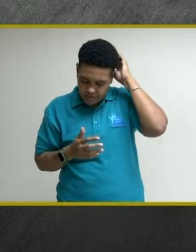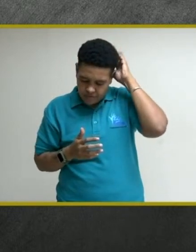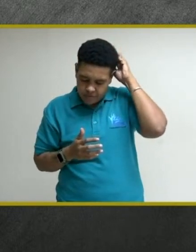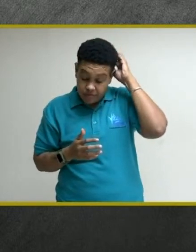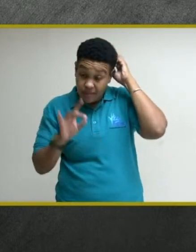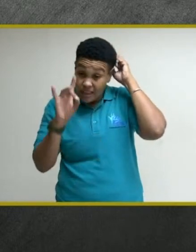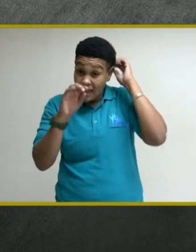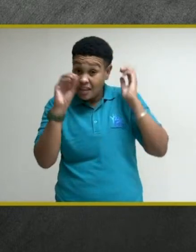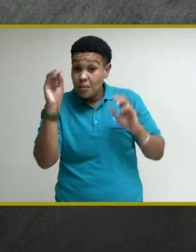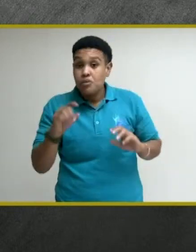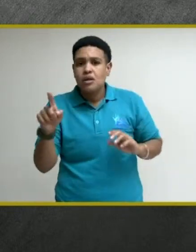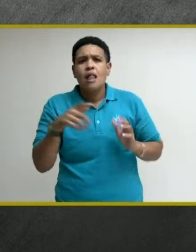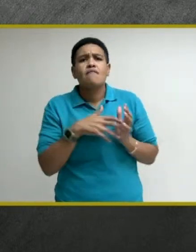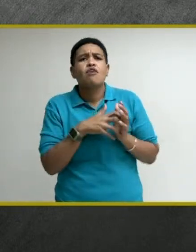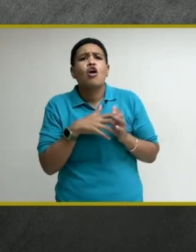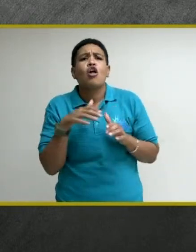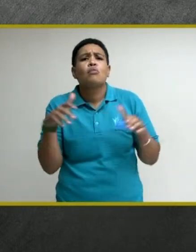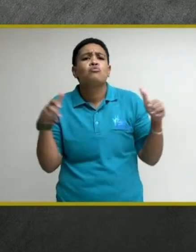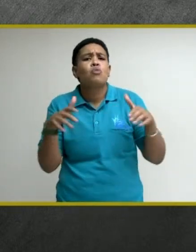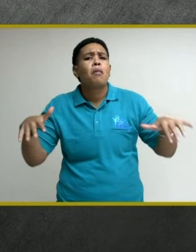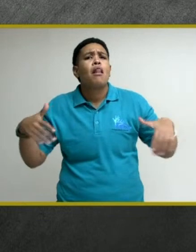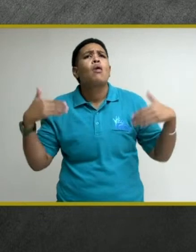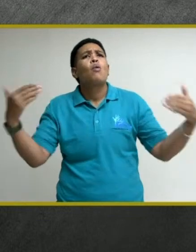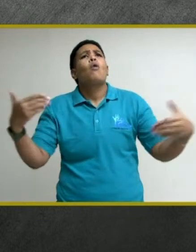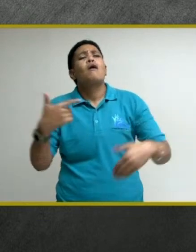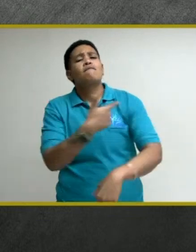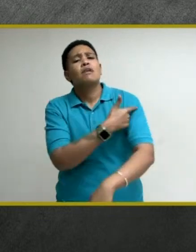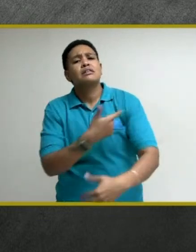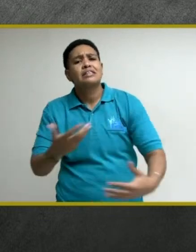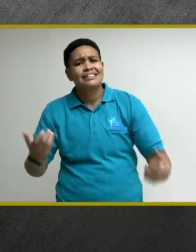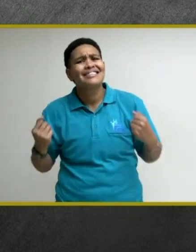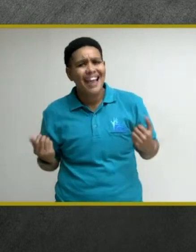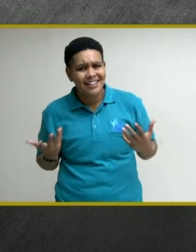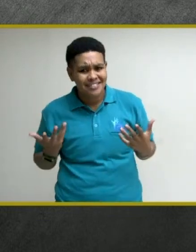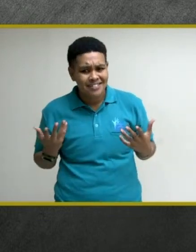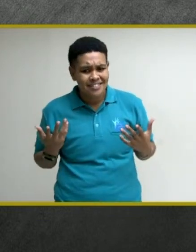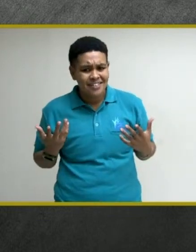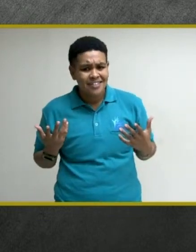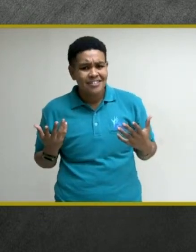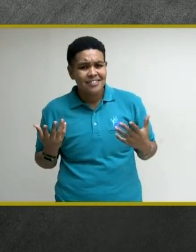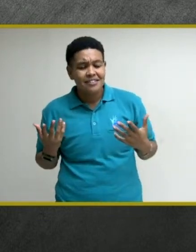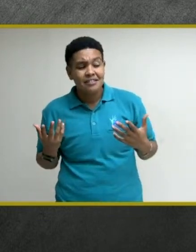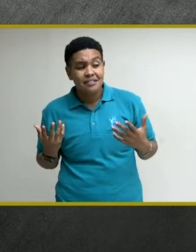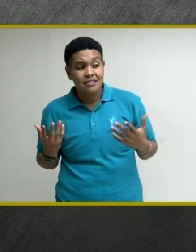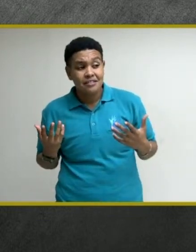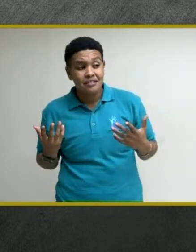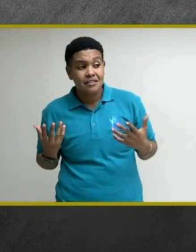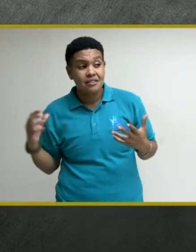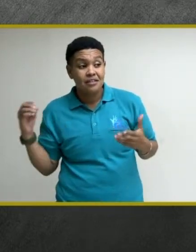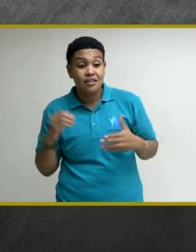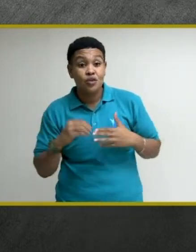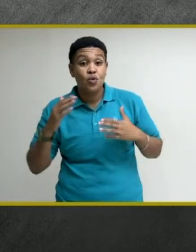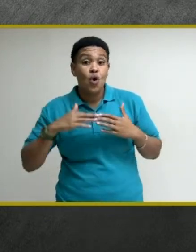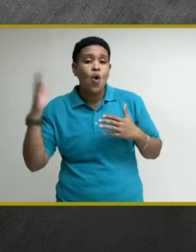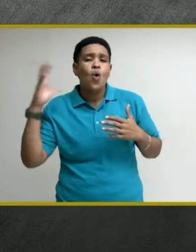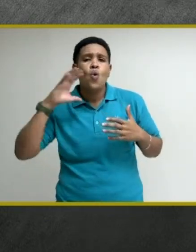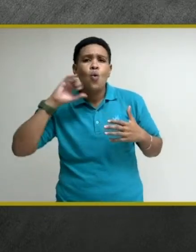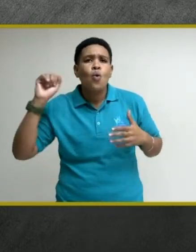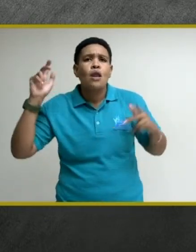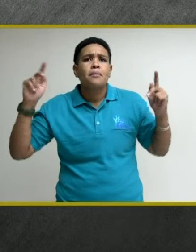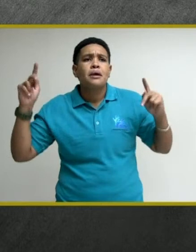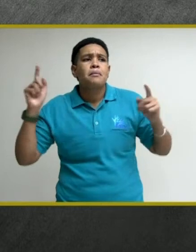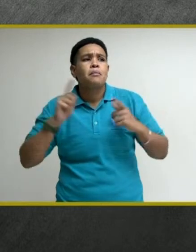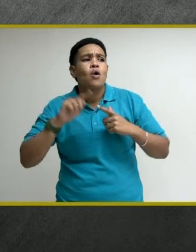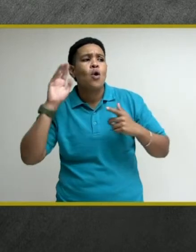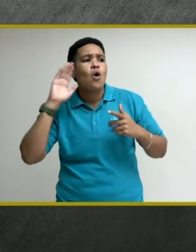vulnerable groups are unvaccinated. Does that include all the senior citizens and all those